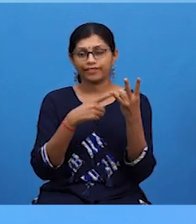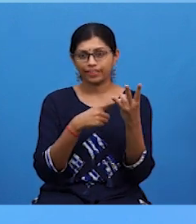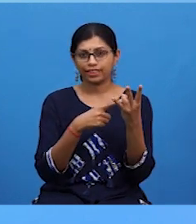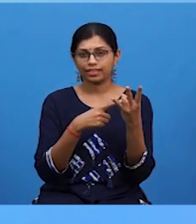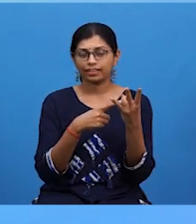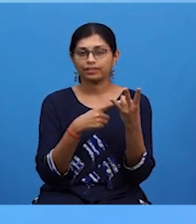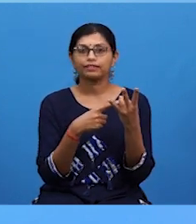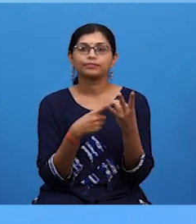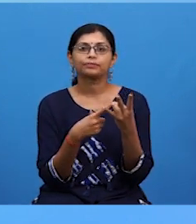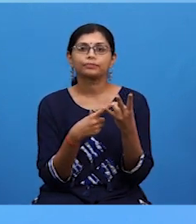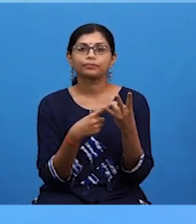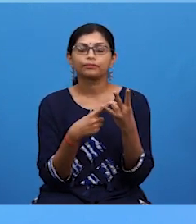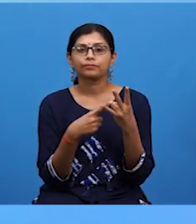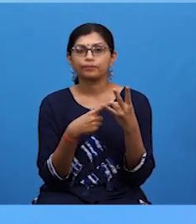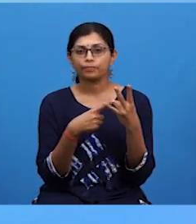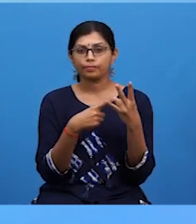27th,